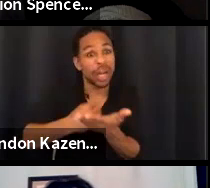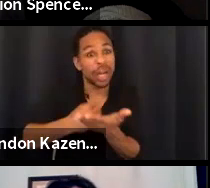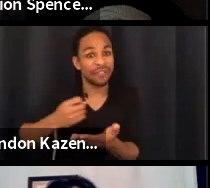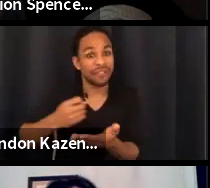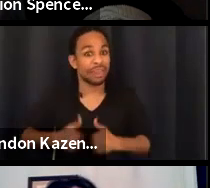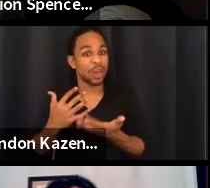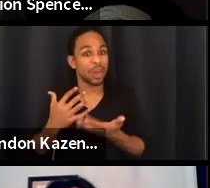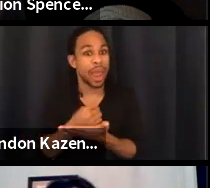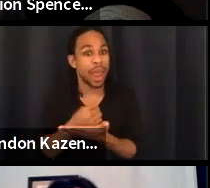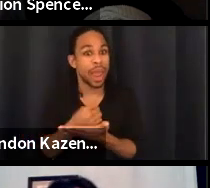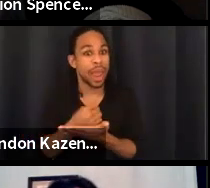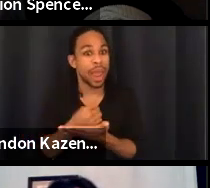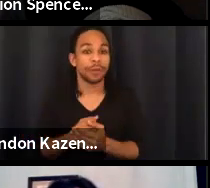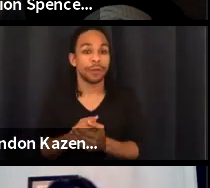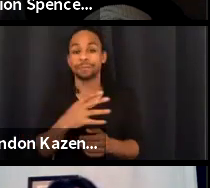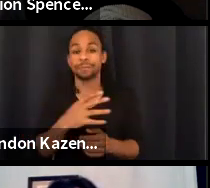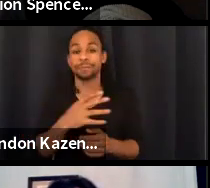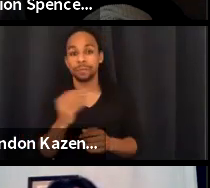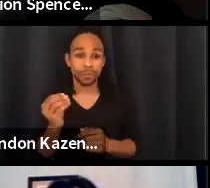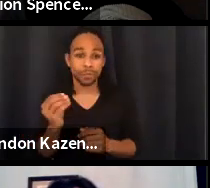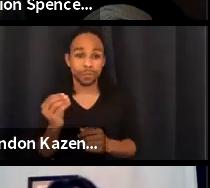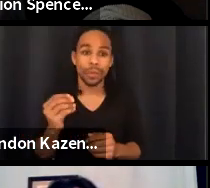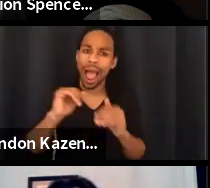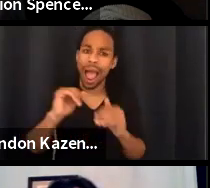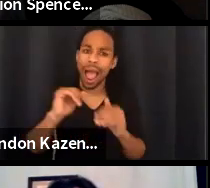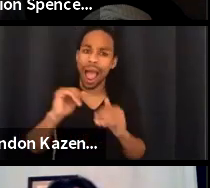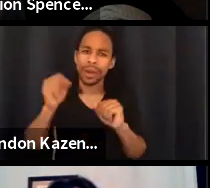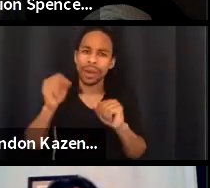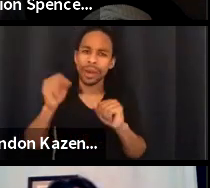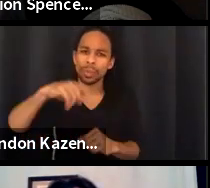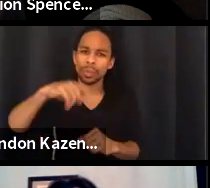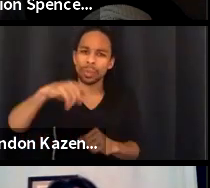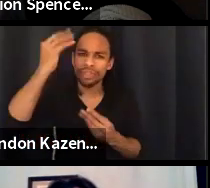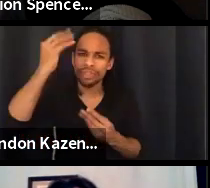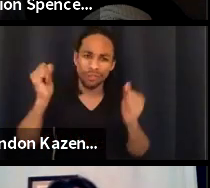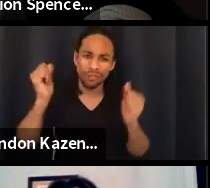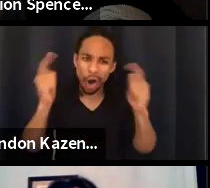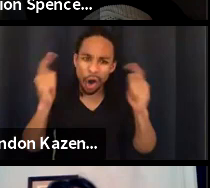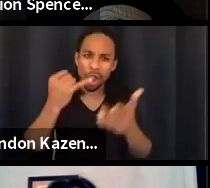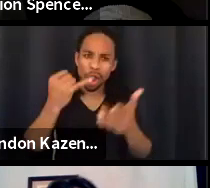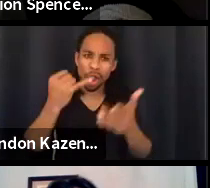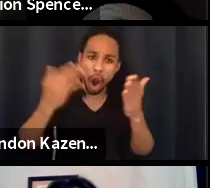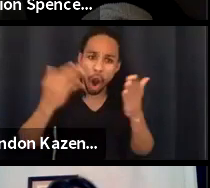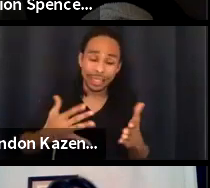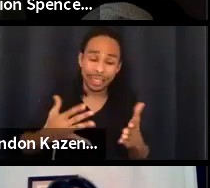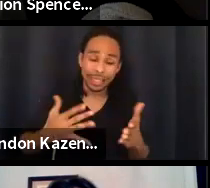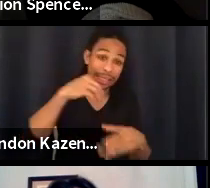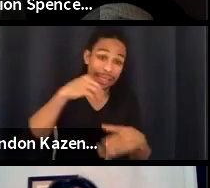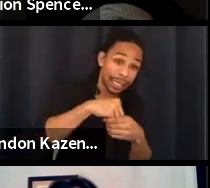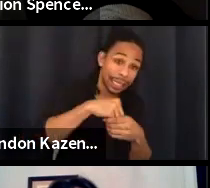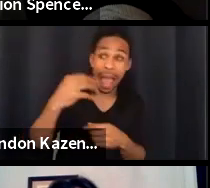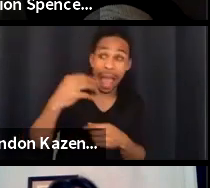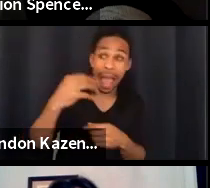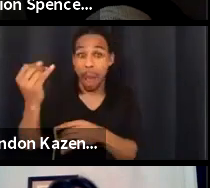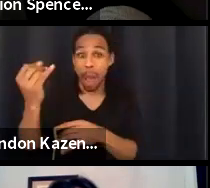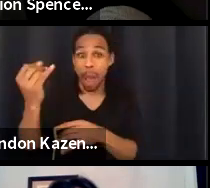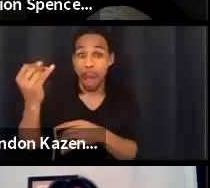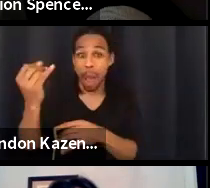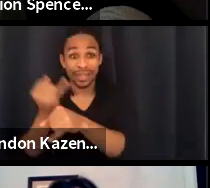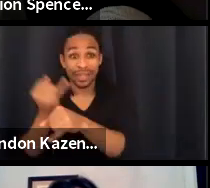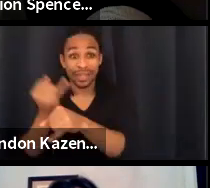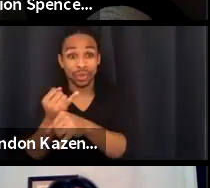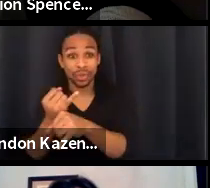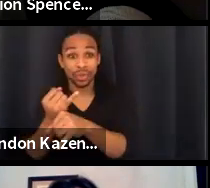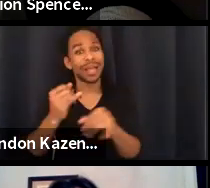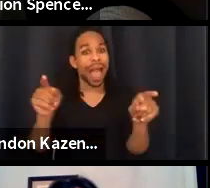do that? Sarah Lyons says, when I do this myself, the system looks even more broken. What can be done